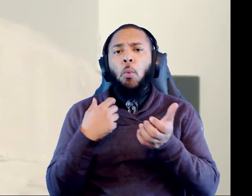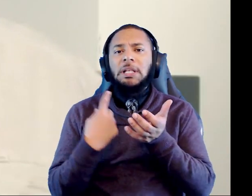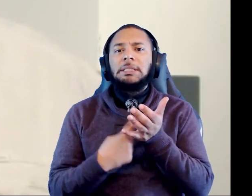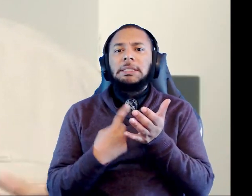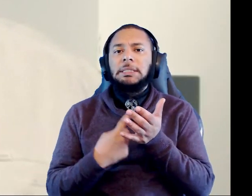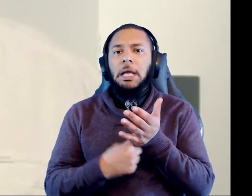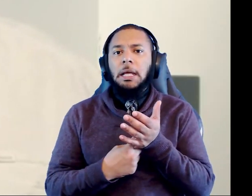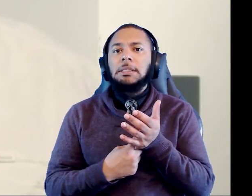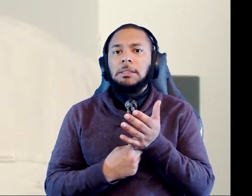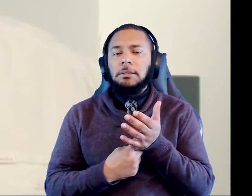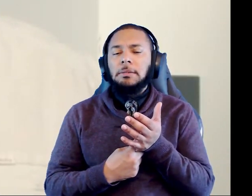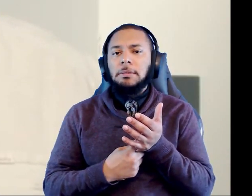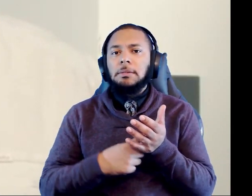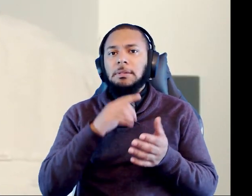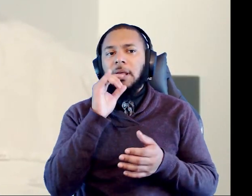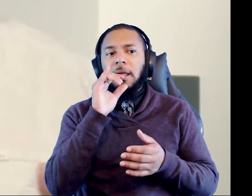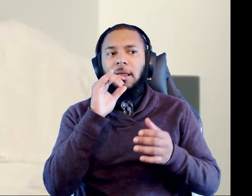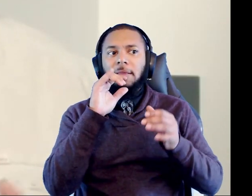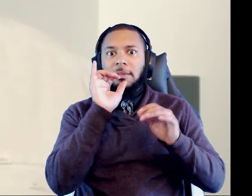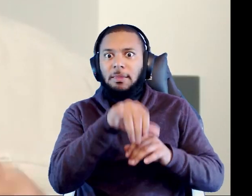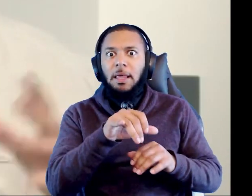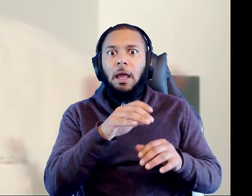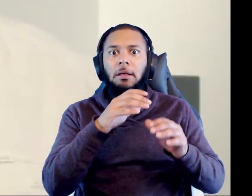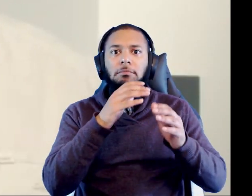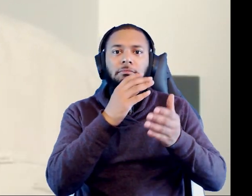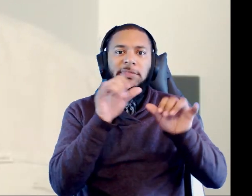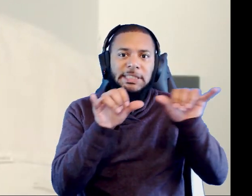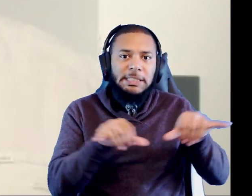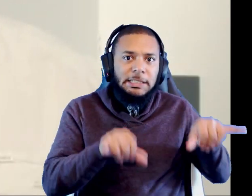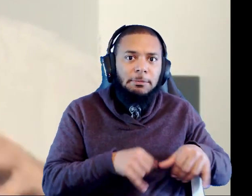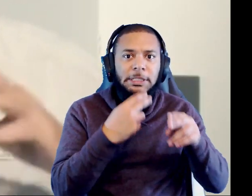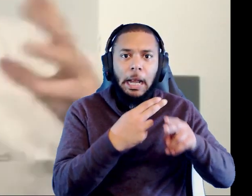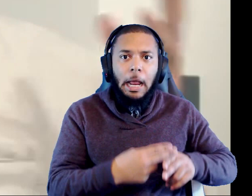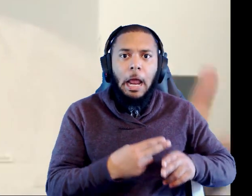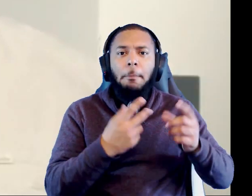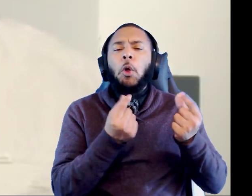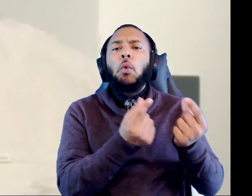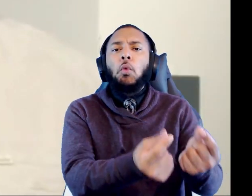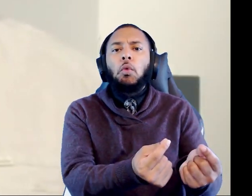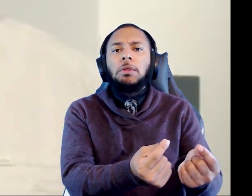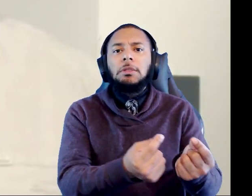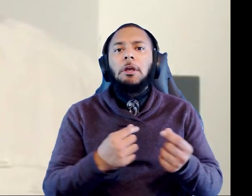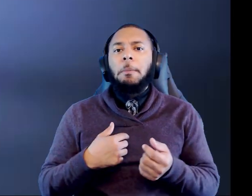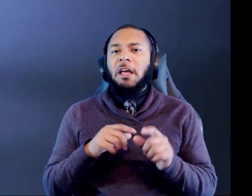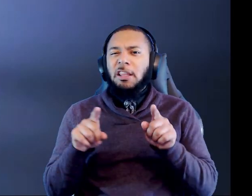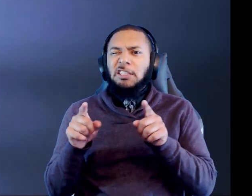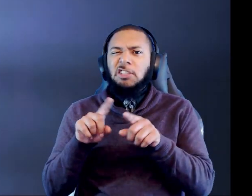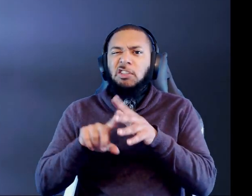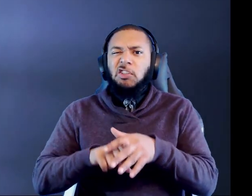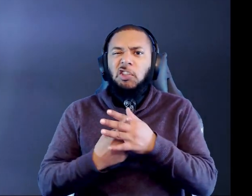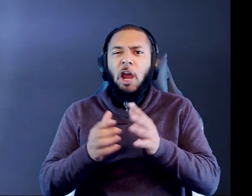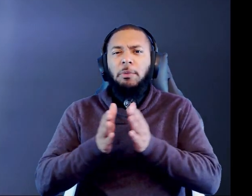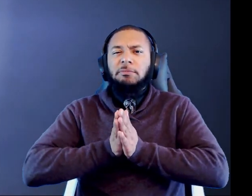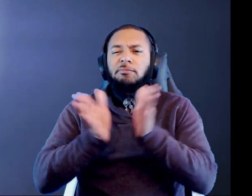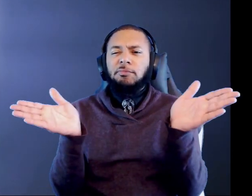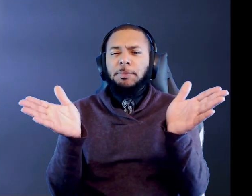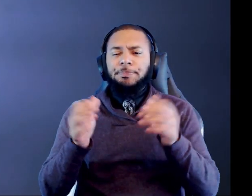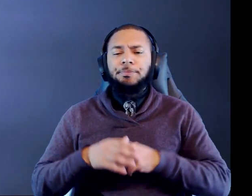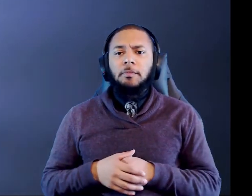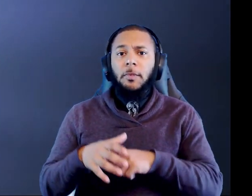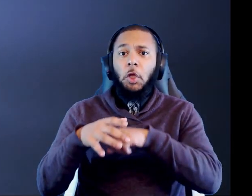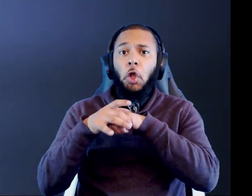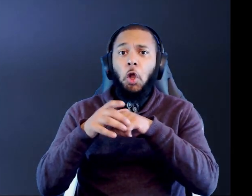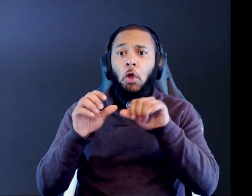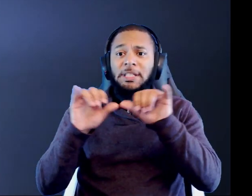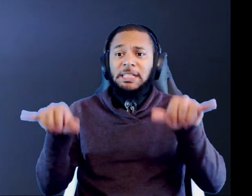those and learn the names of those. But let's take an overview of Earth systems and look at the whole picture first. When we talk about Earth